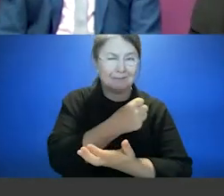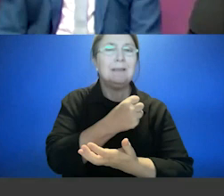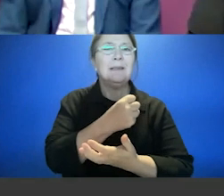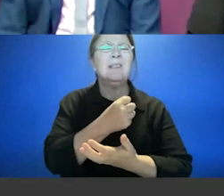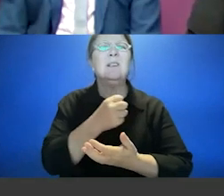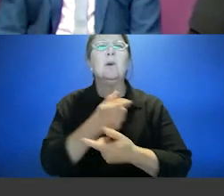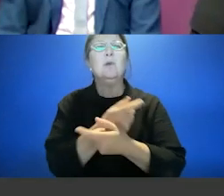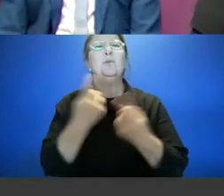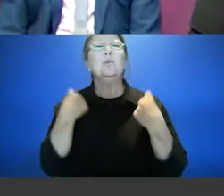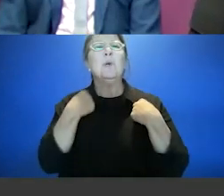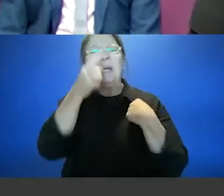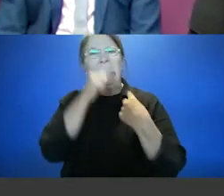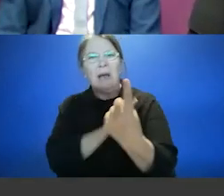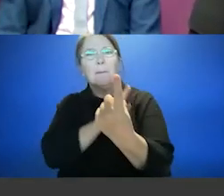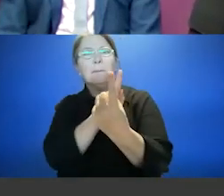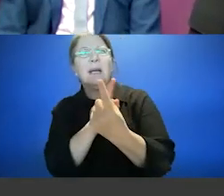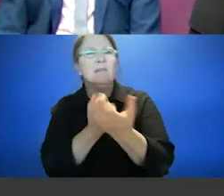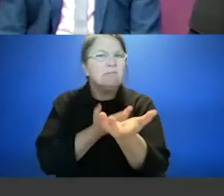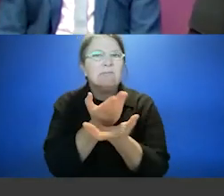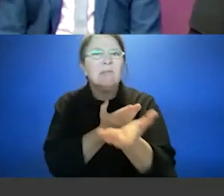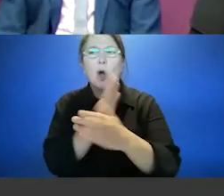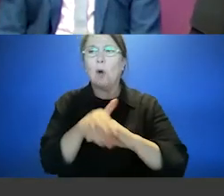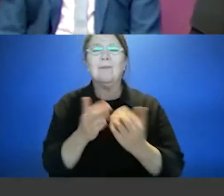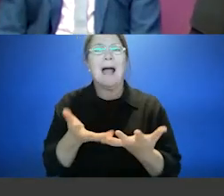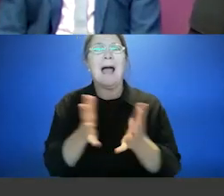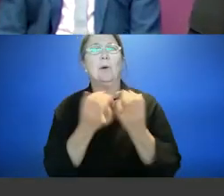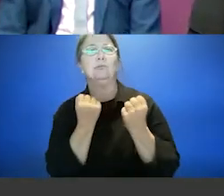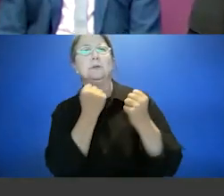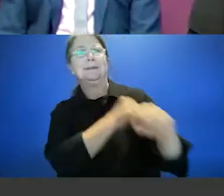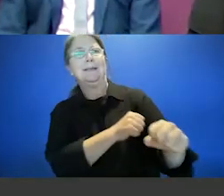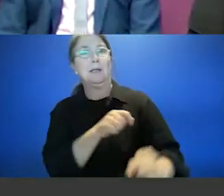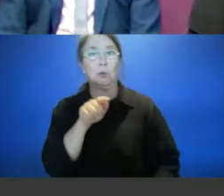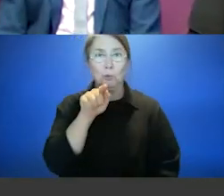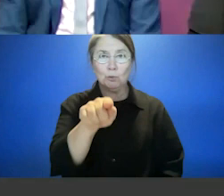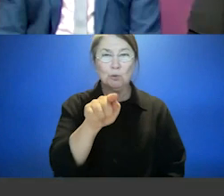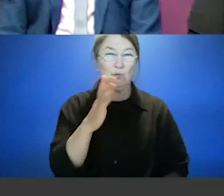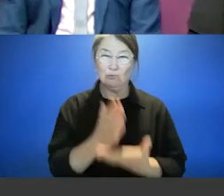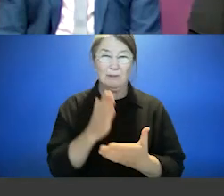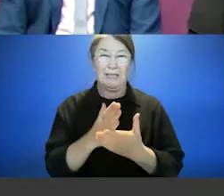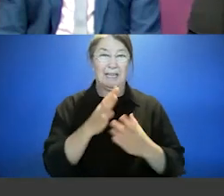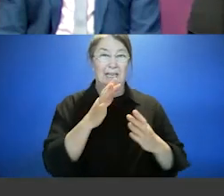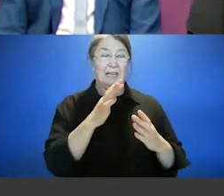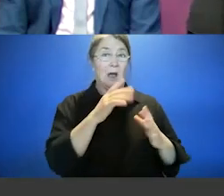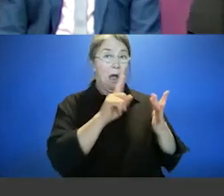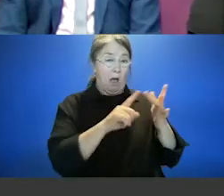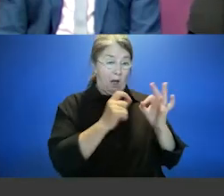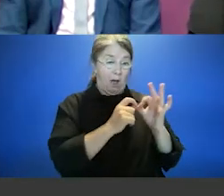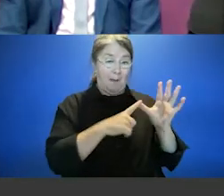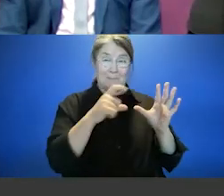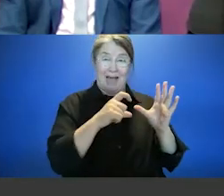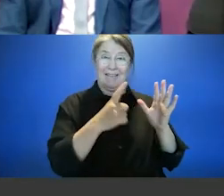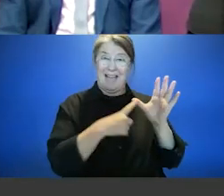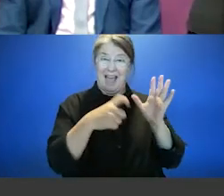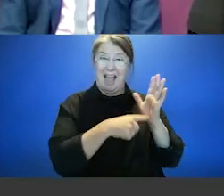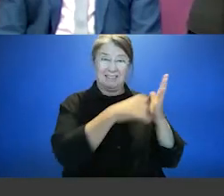your average read out there, and it's not easy to understand. We are working at improving our